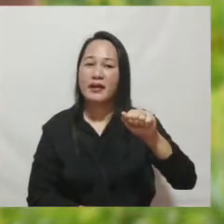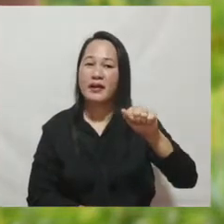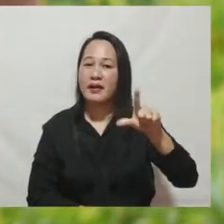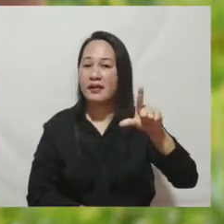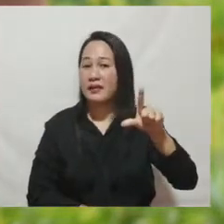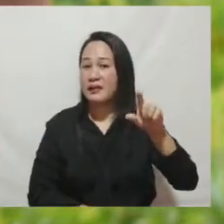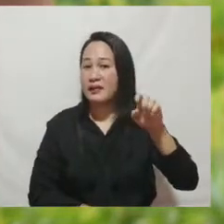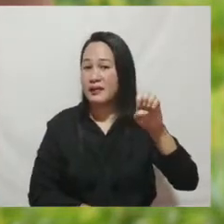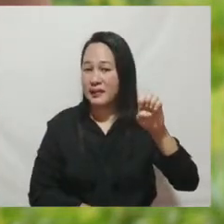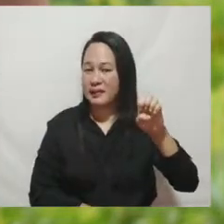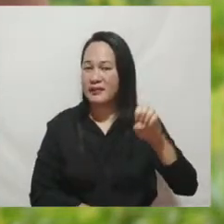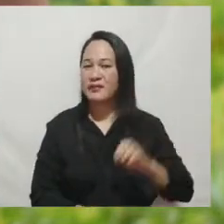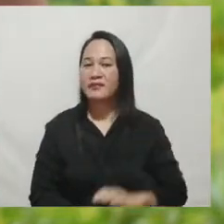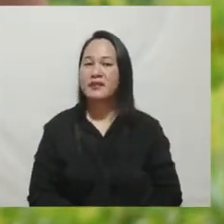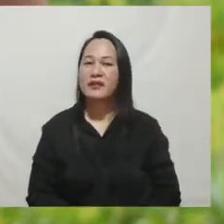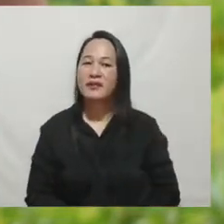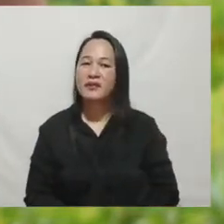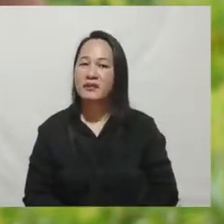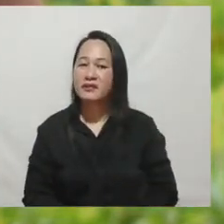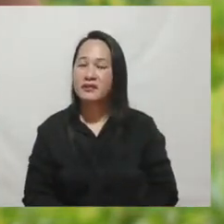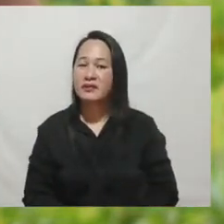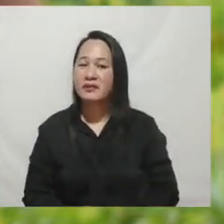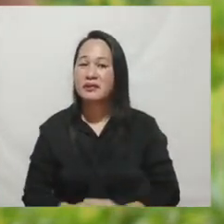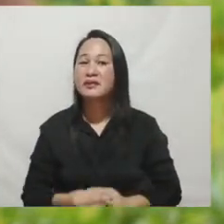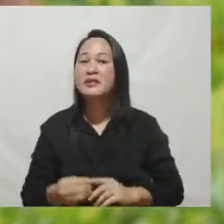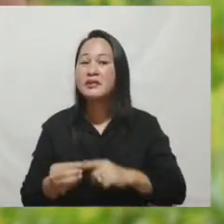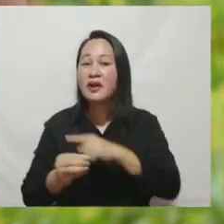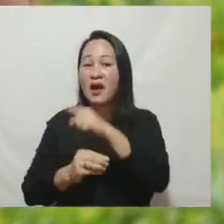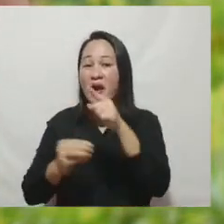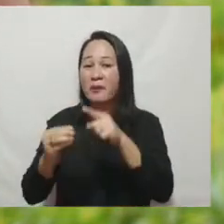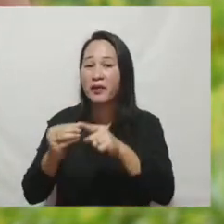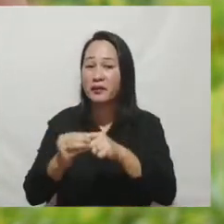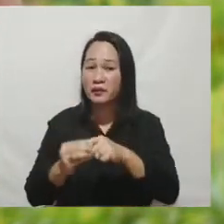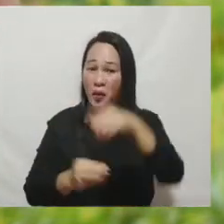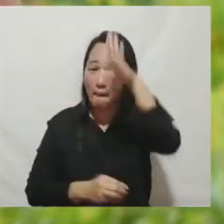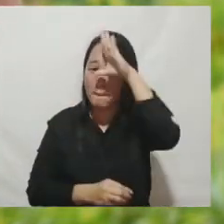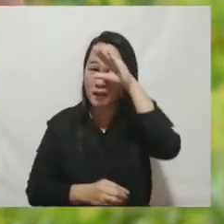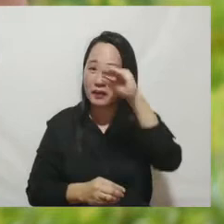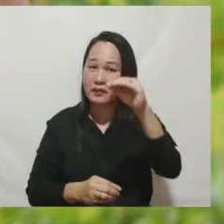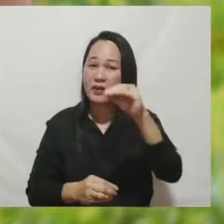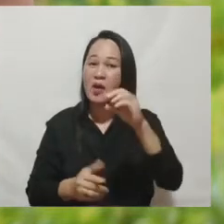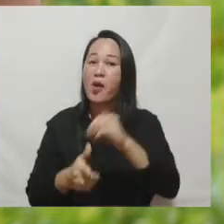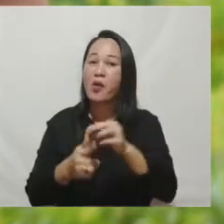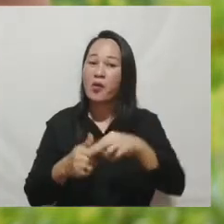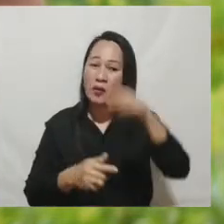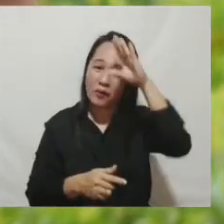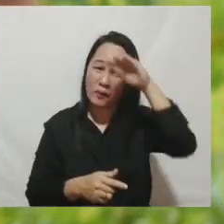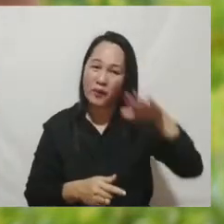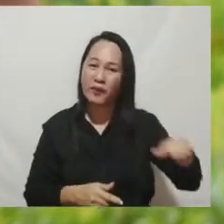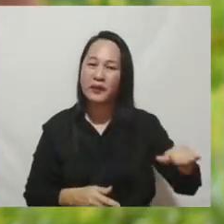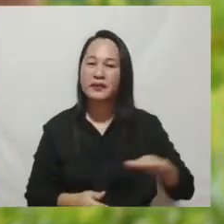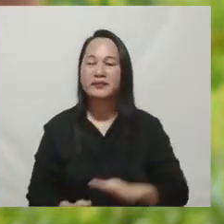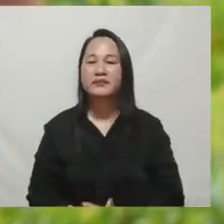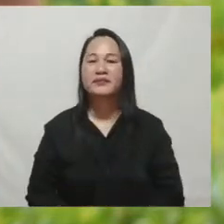M-A-L-E. This word refers to a man or a boy.